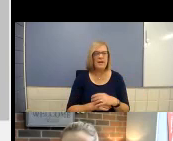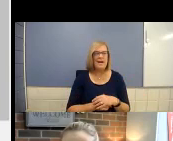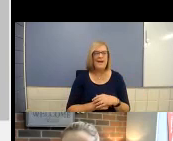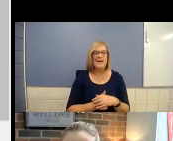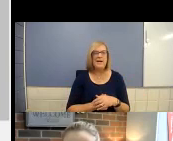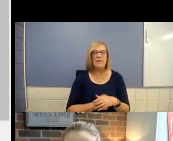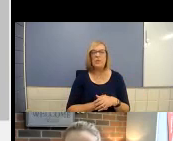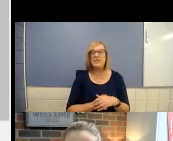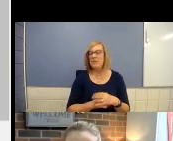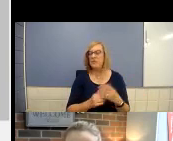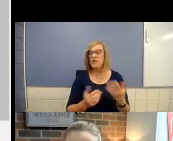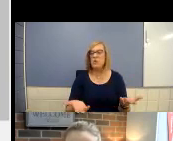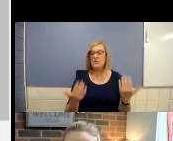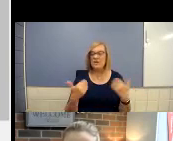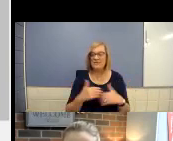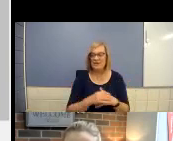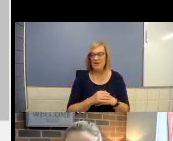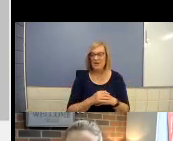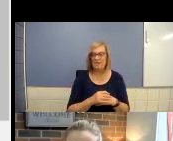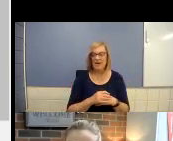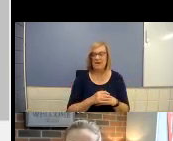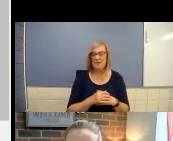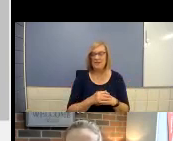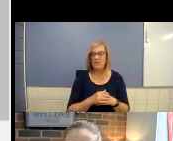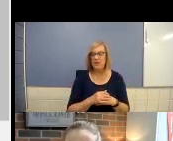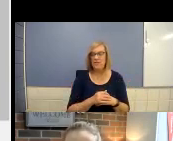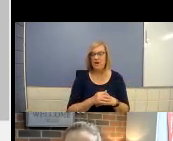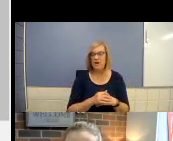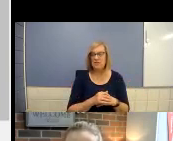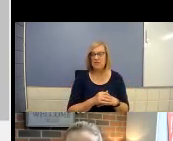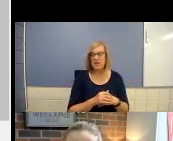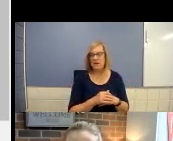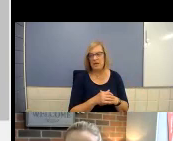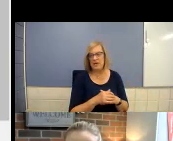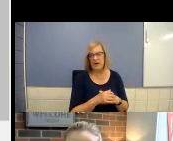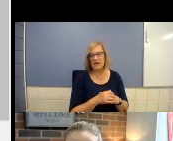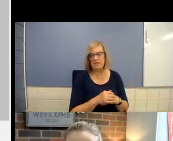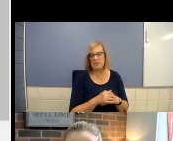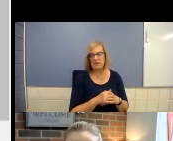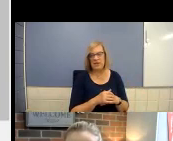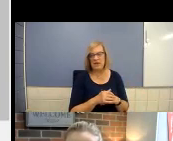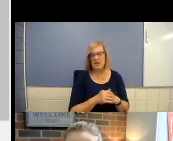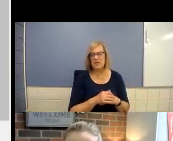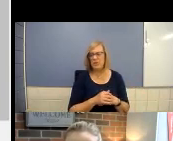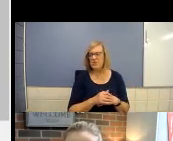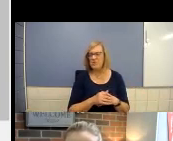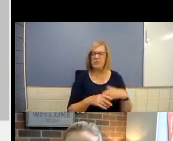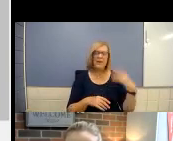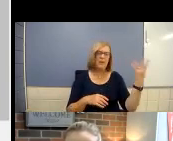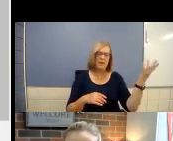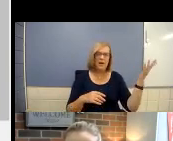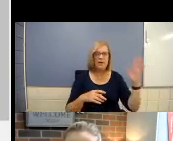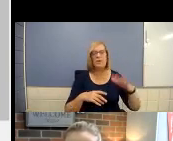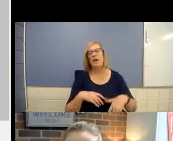events. We sometimes host events here and invite the deaf community of all ages to come and interact with interpreters. We